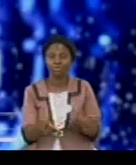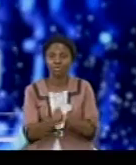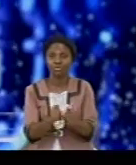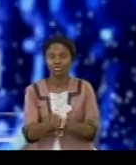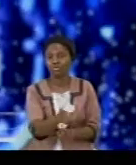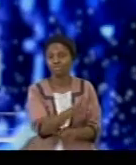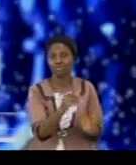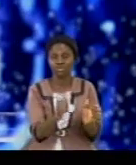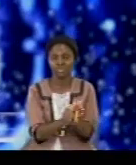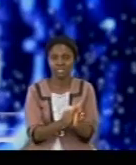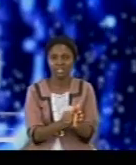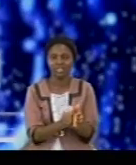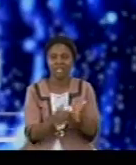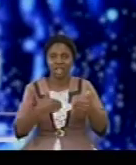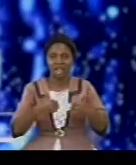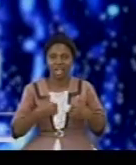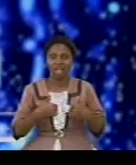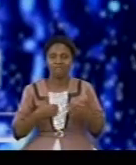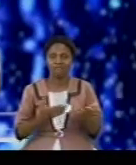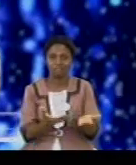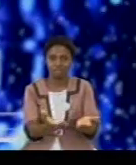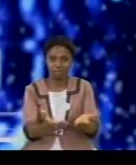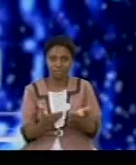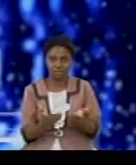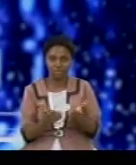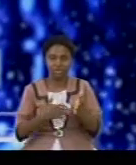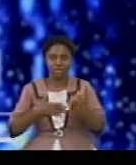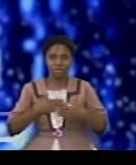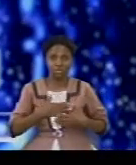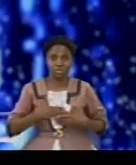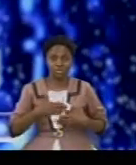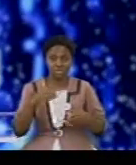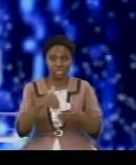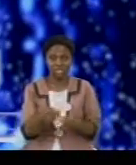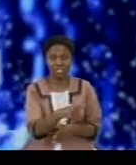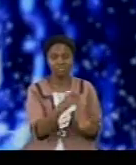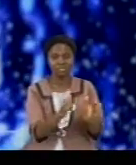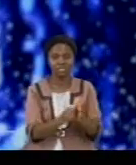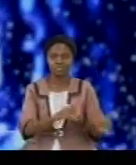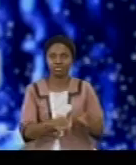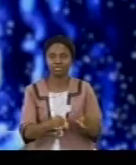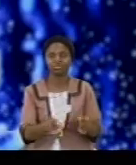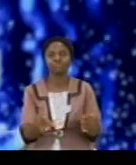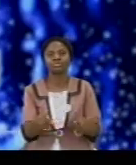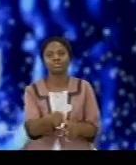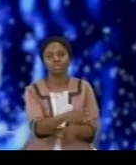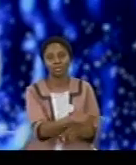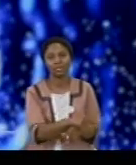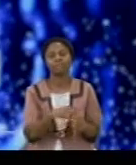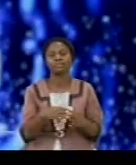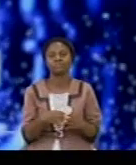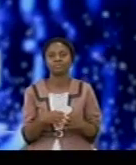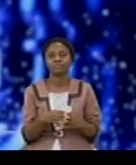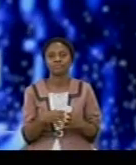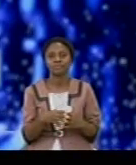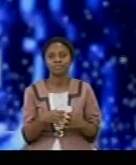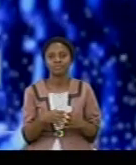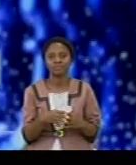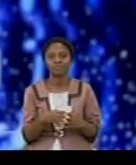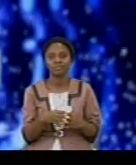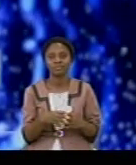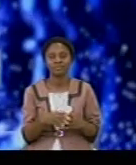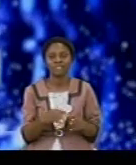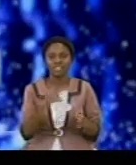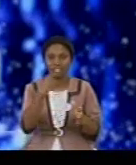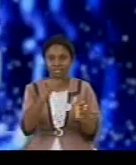that characterizes every fellow who is not a kingdom citizen. And it takes